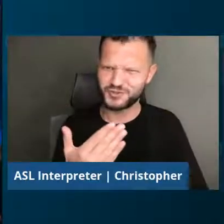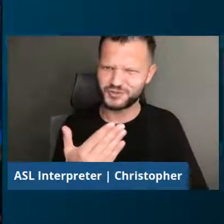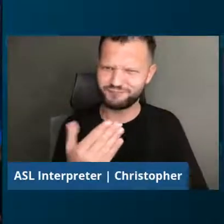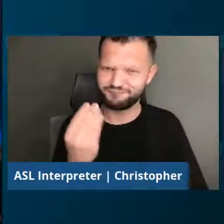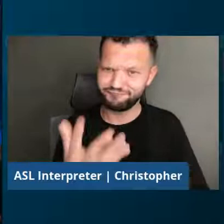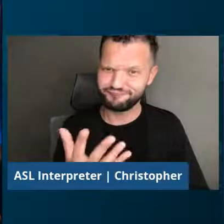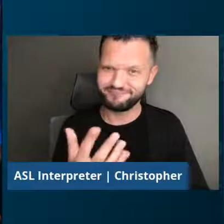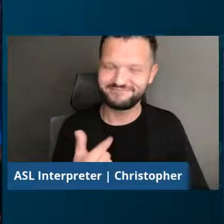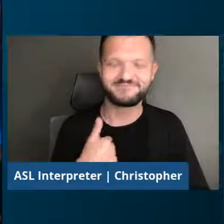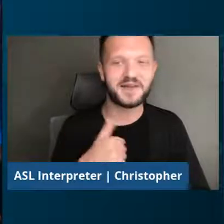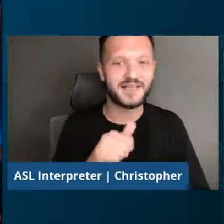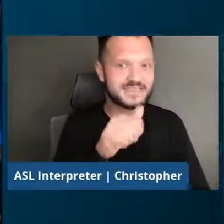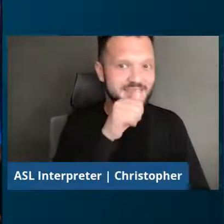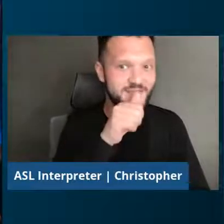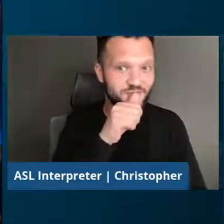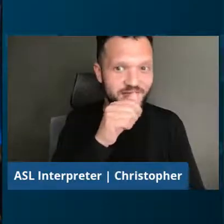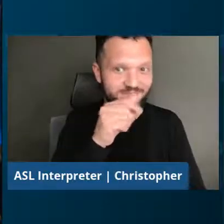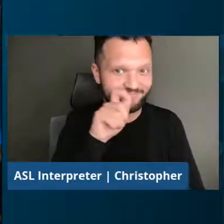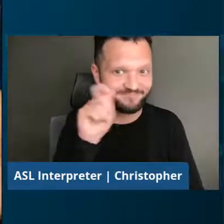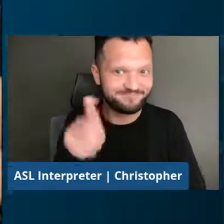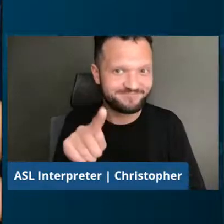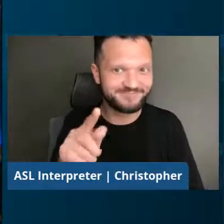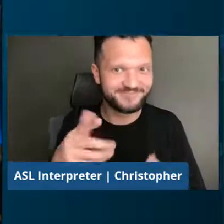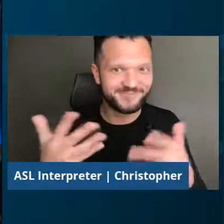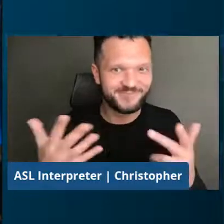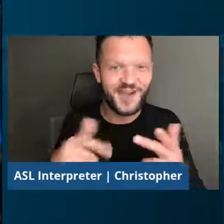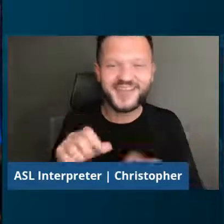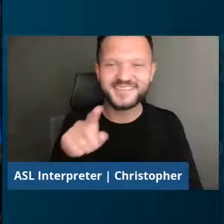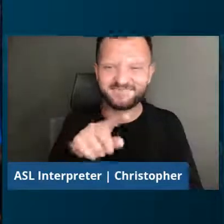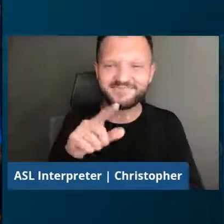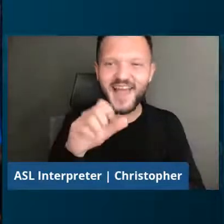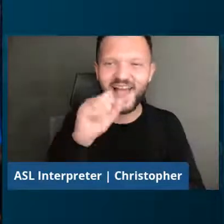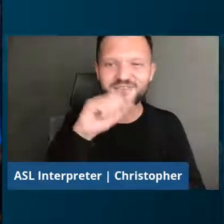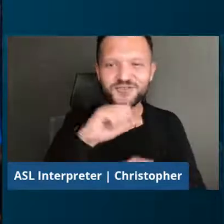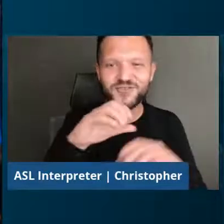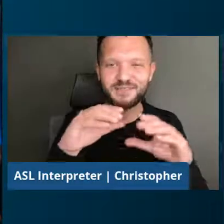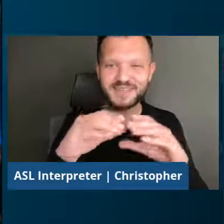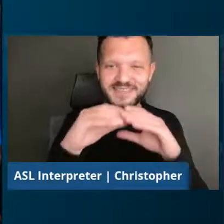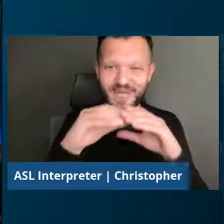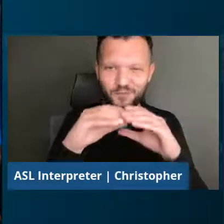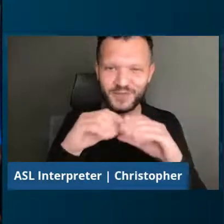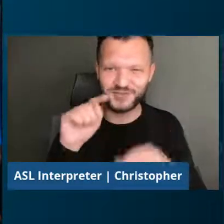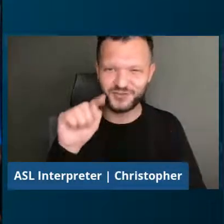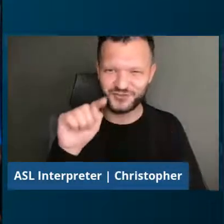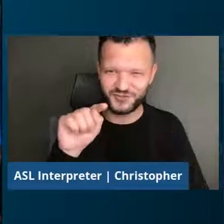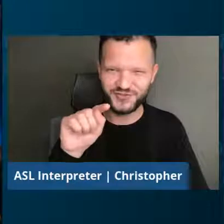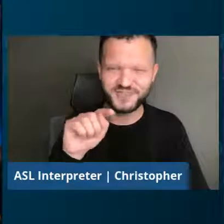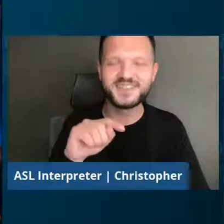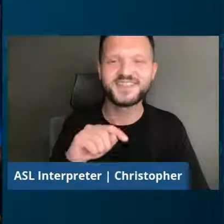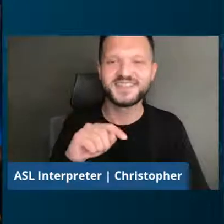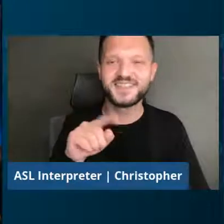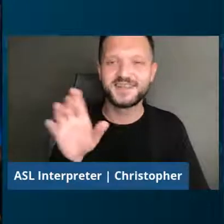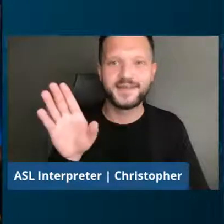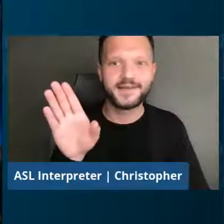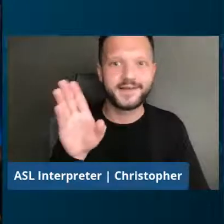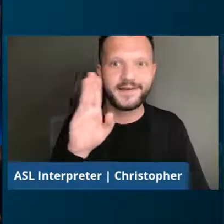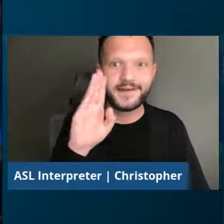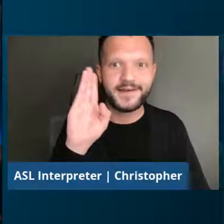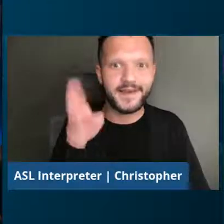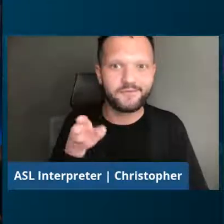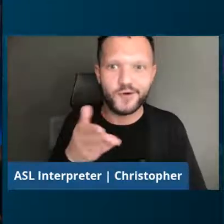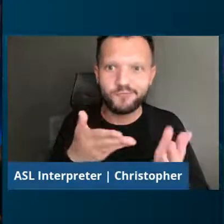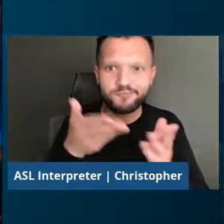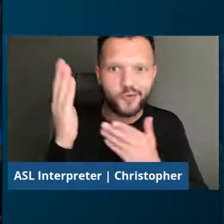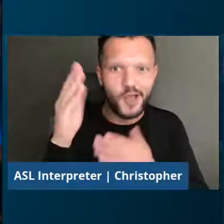all. Astronaut ice cream and ice cream sandwiches, actually, at least this stuff, never went into